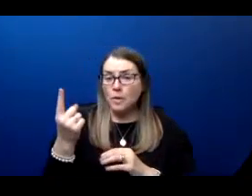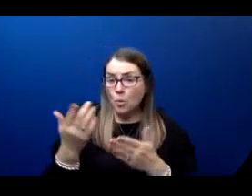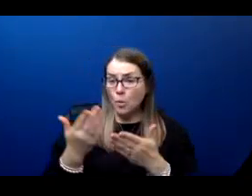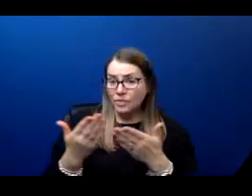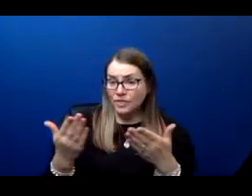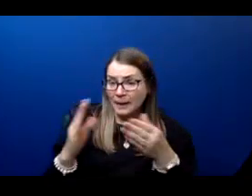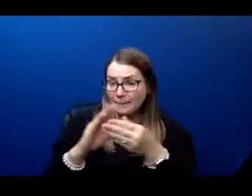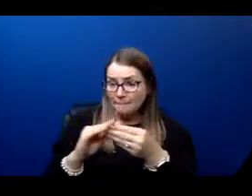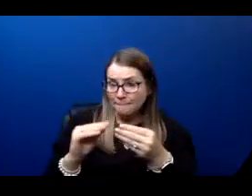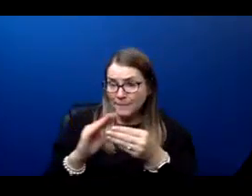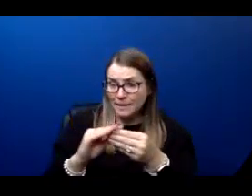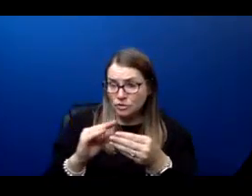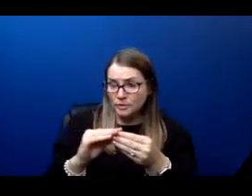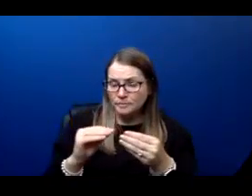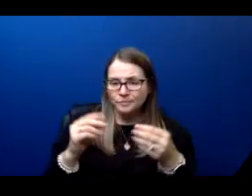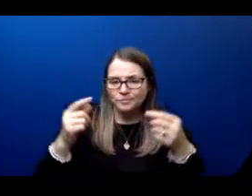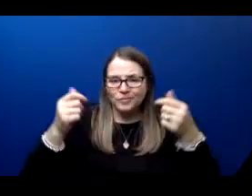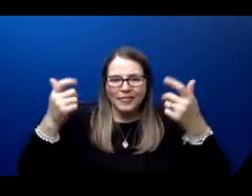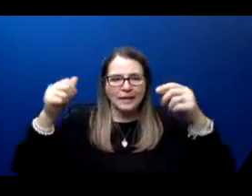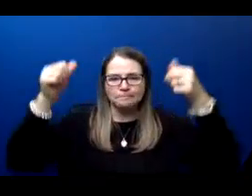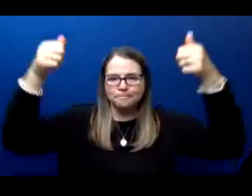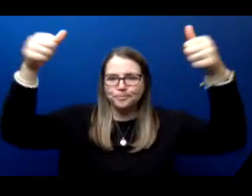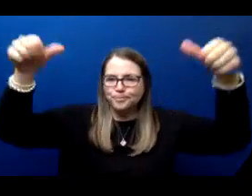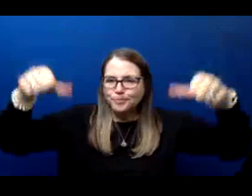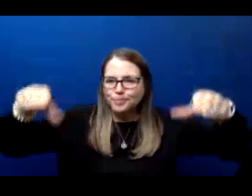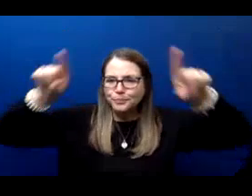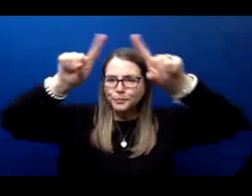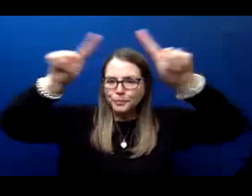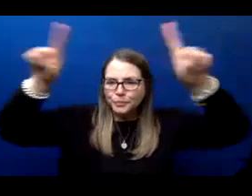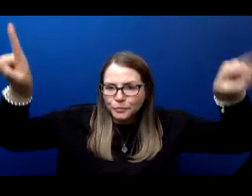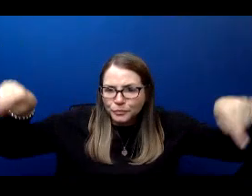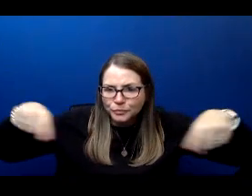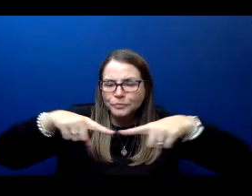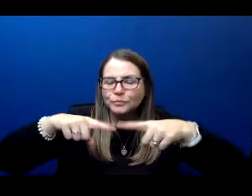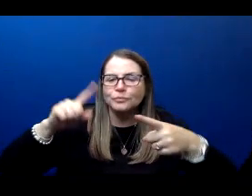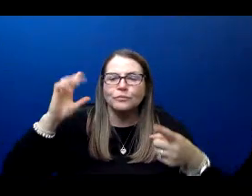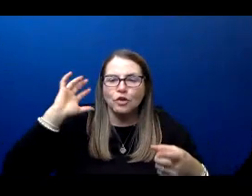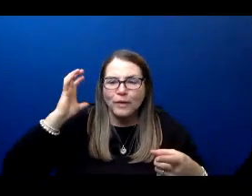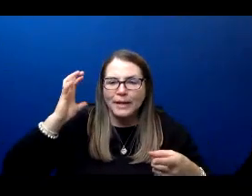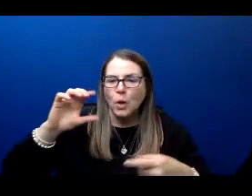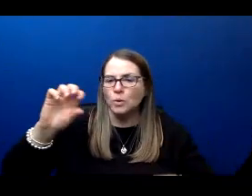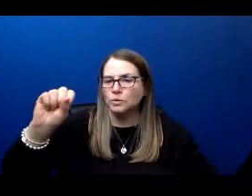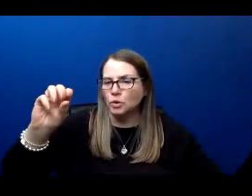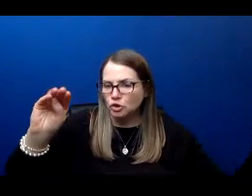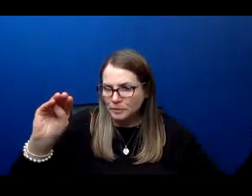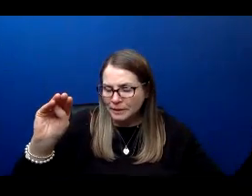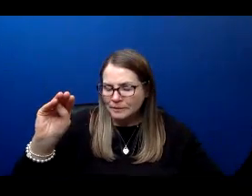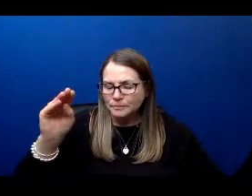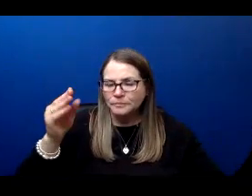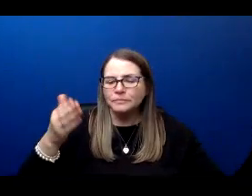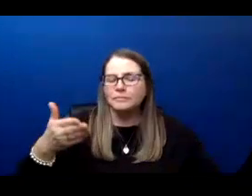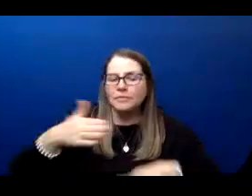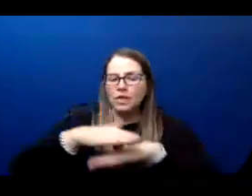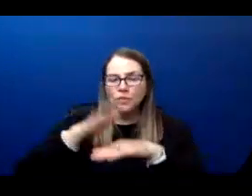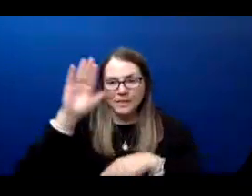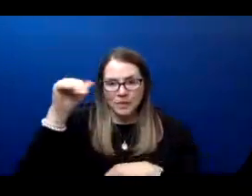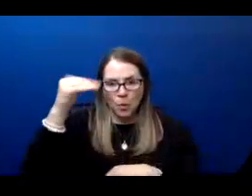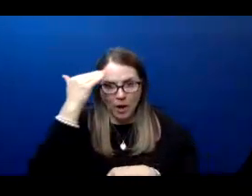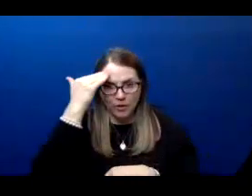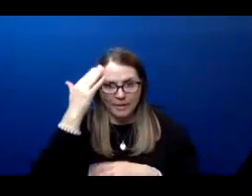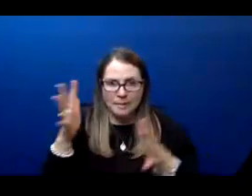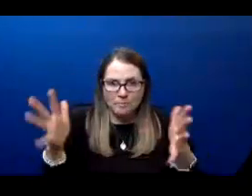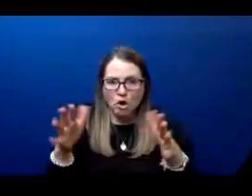often see signage in pharmacies and reminders through TV, radio, and social media that help, raise awareness and prompt action